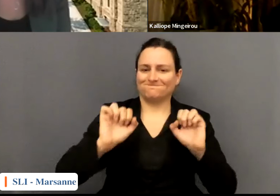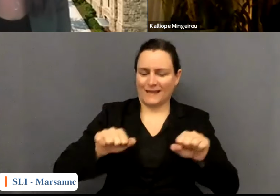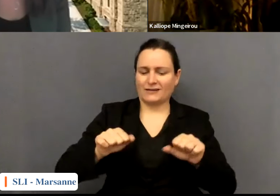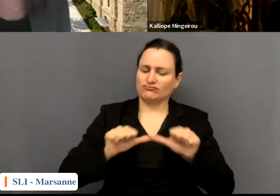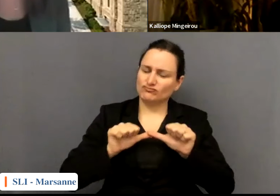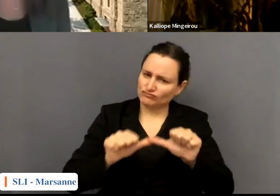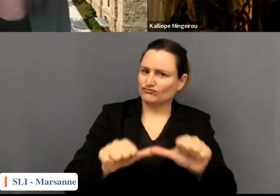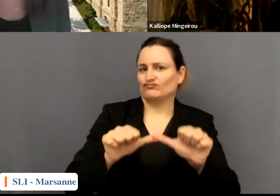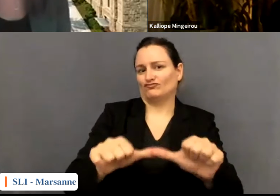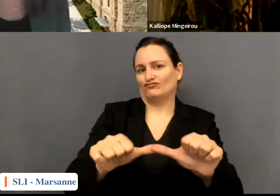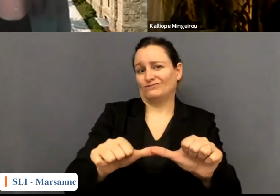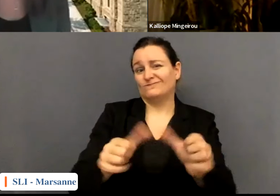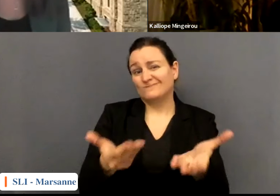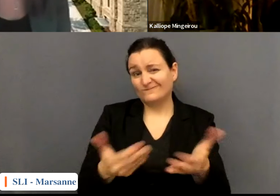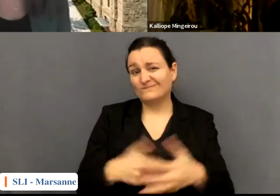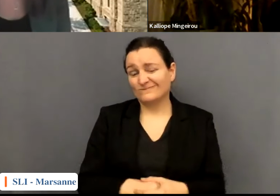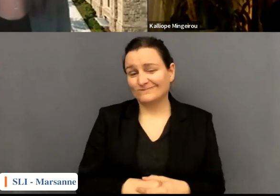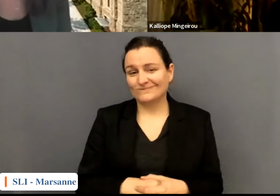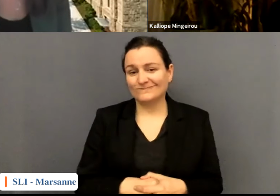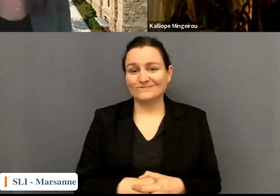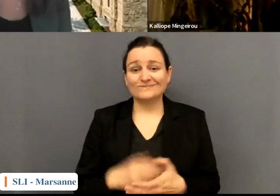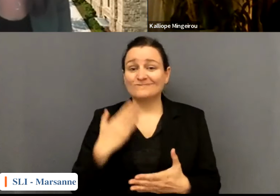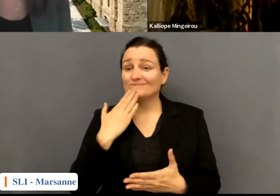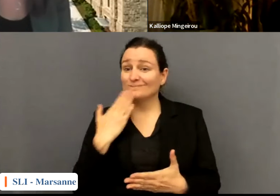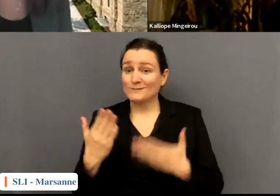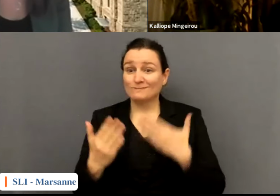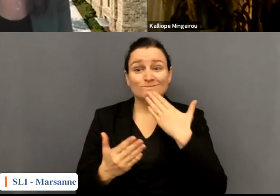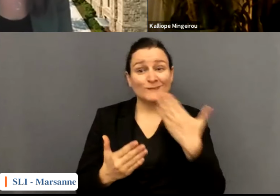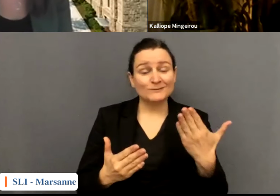Thank you so much. And I'm